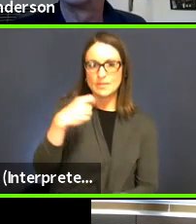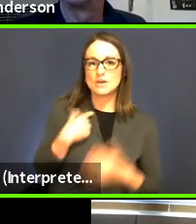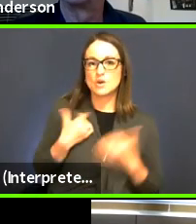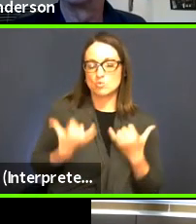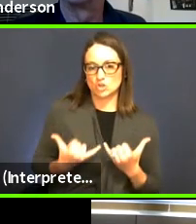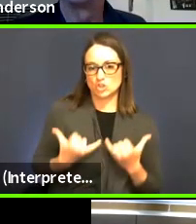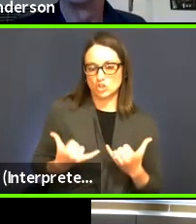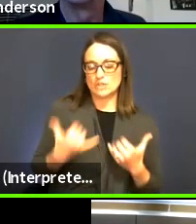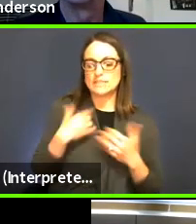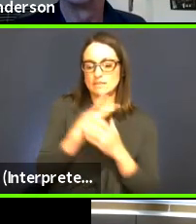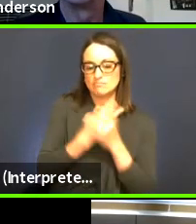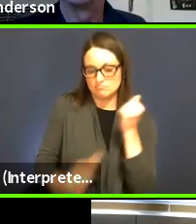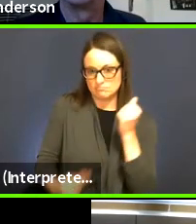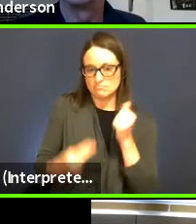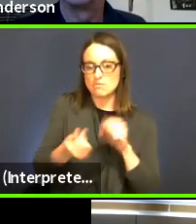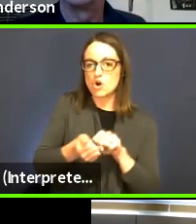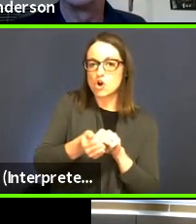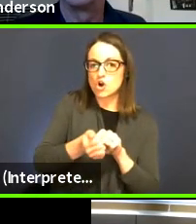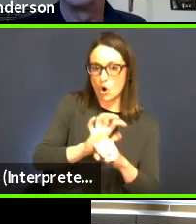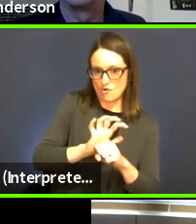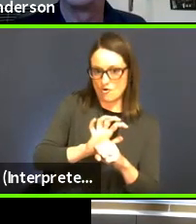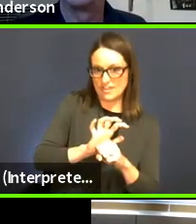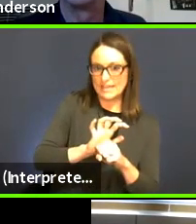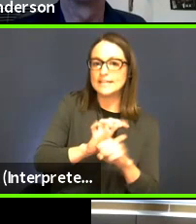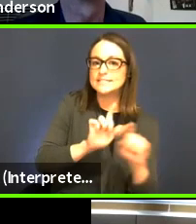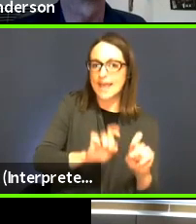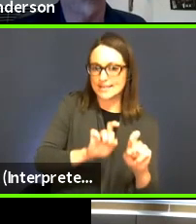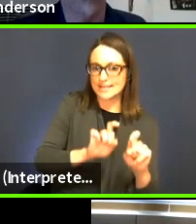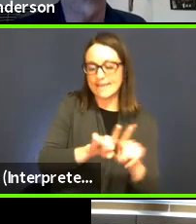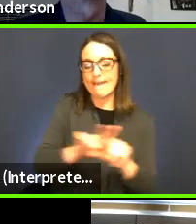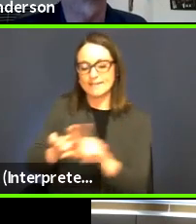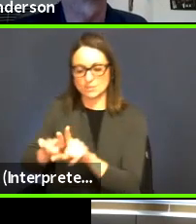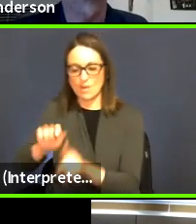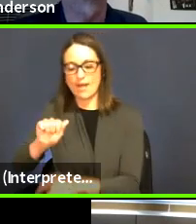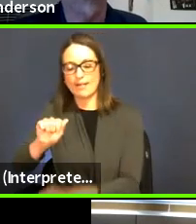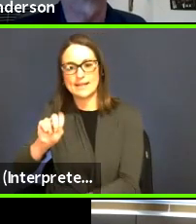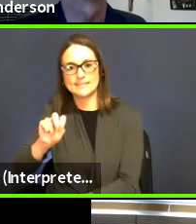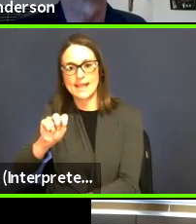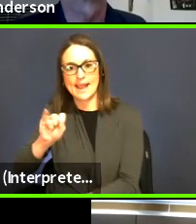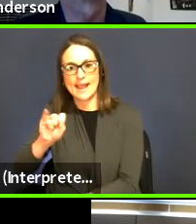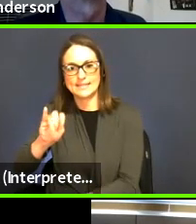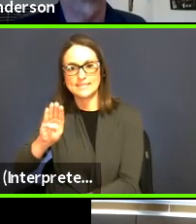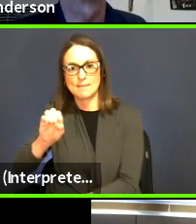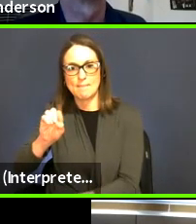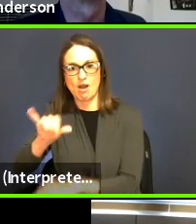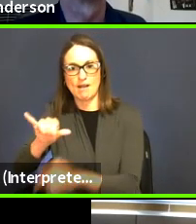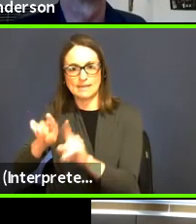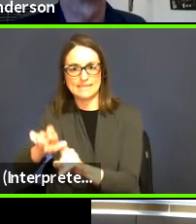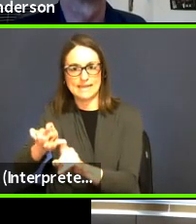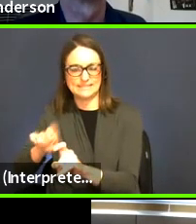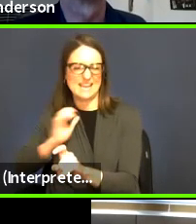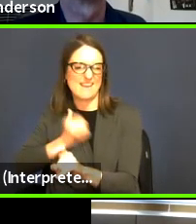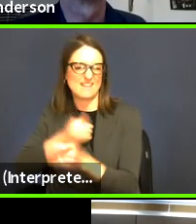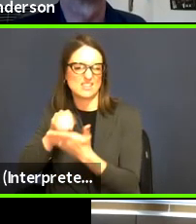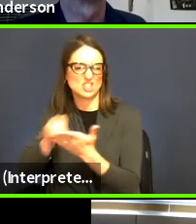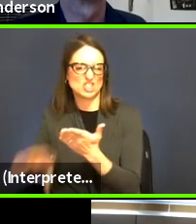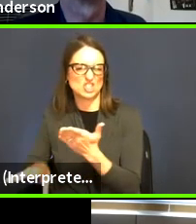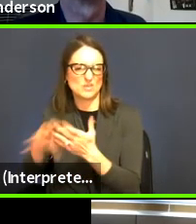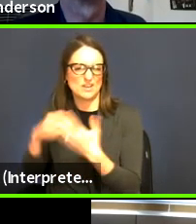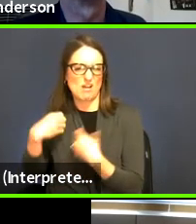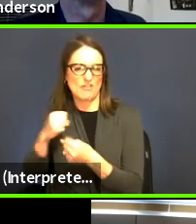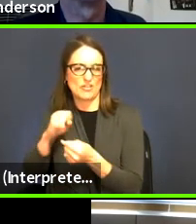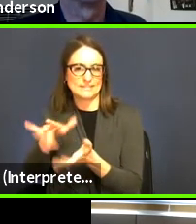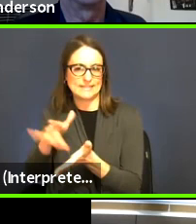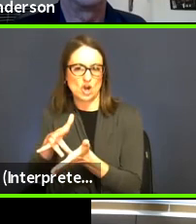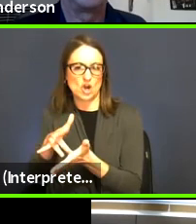both COVID testing, active COVID testing and antibody testing at our student health center. And we've been doing that. We've been doing